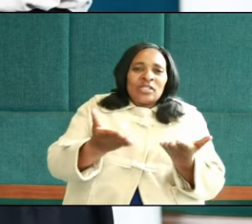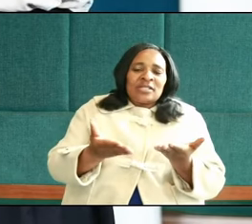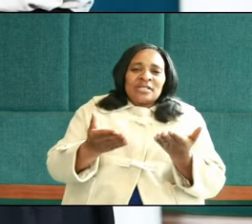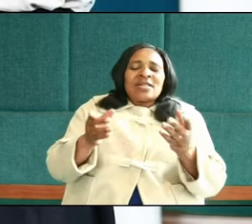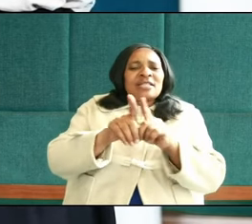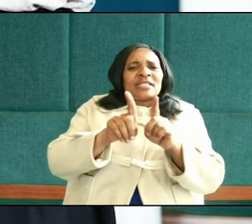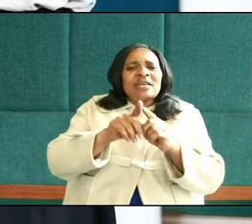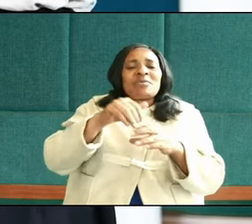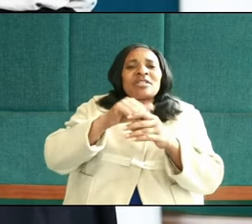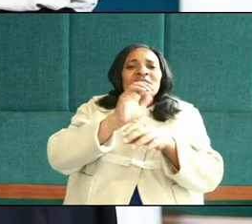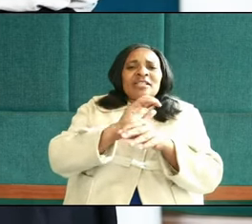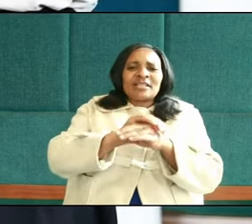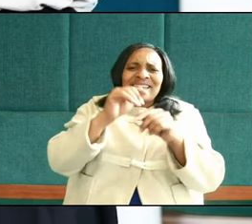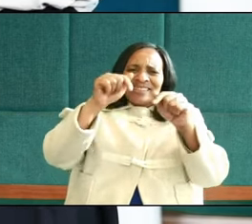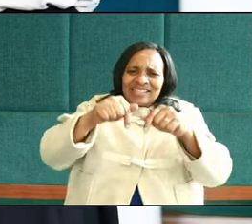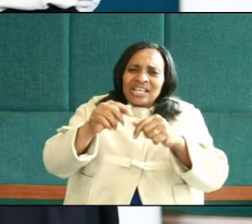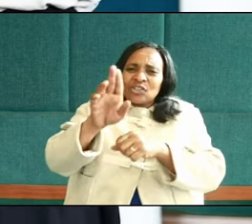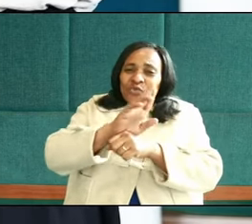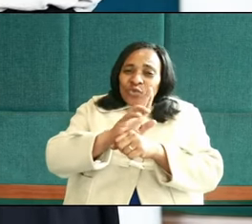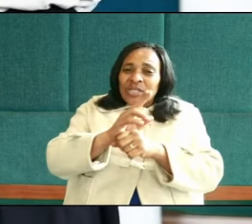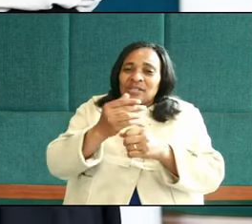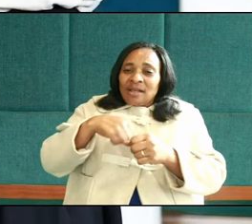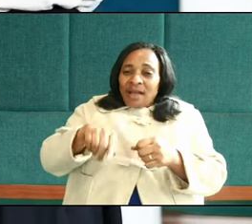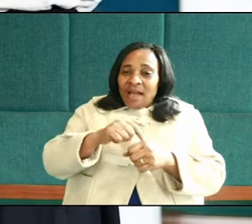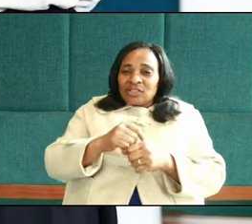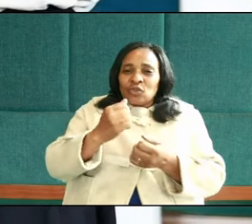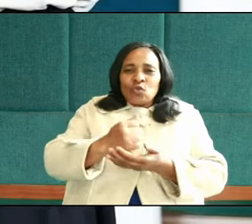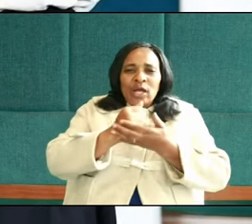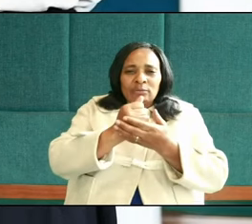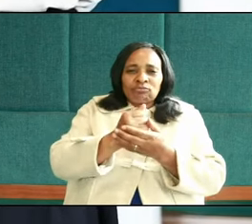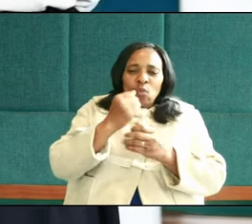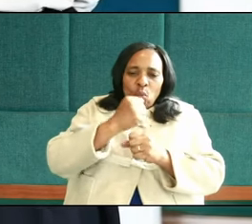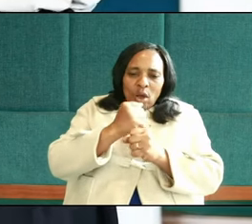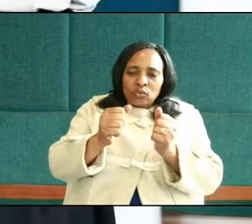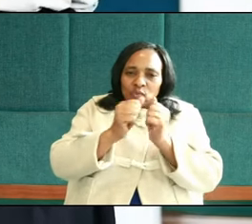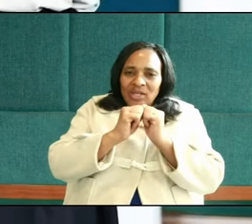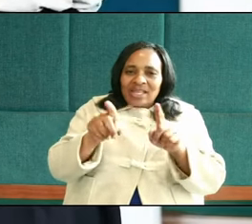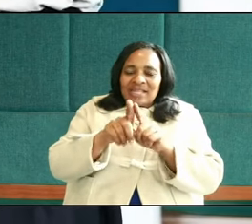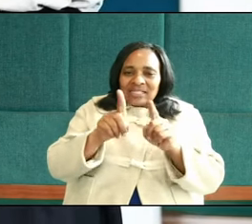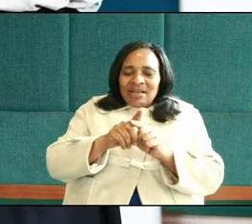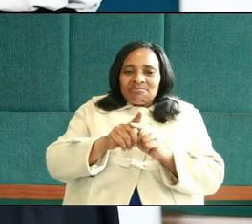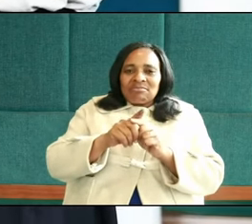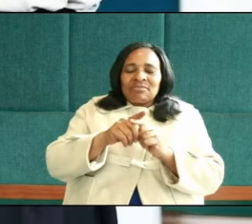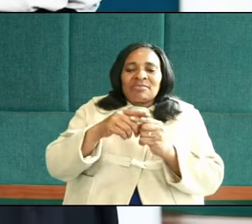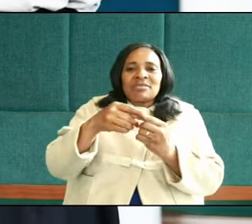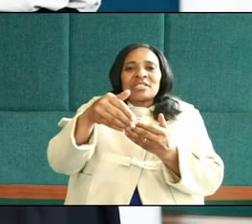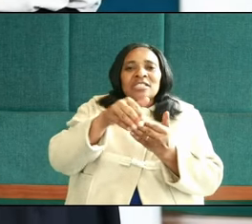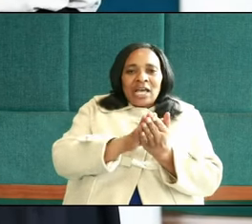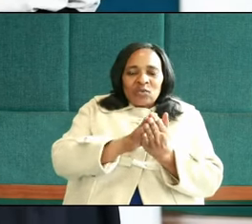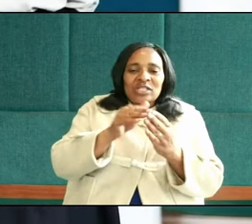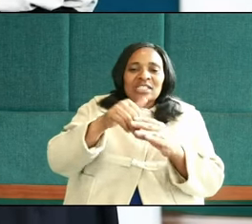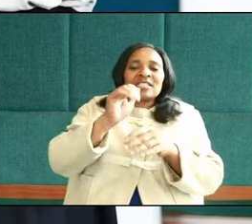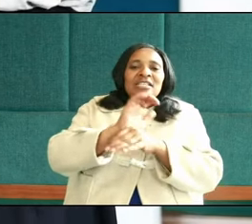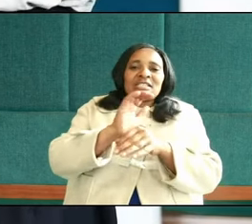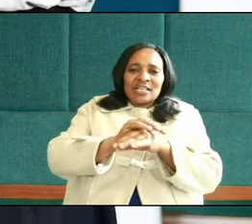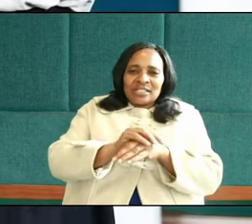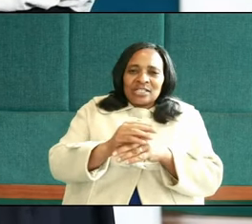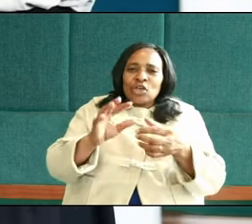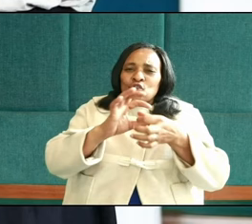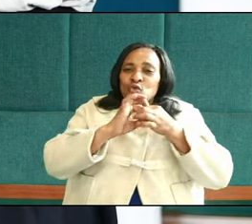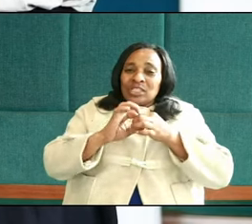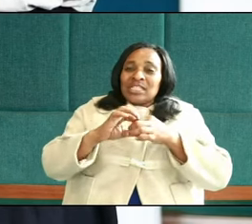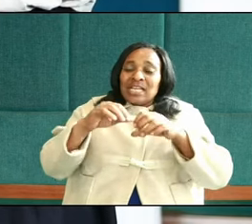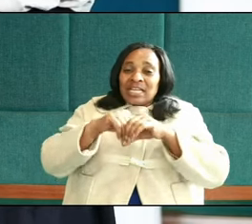church. This is how God uses us and helps us work together as his body, the church. Unity in diversity.